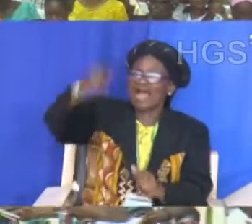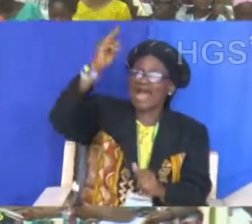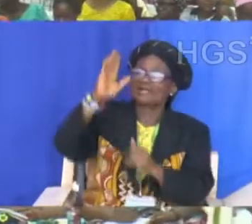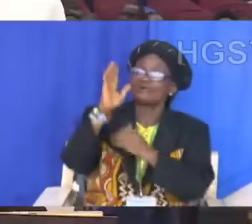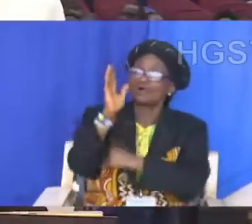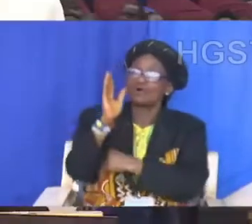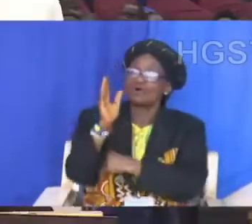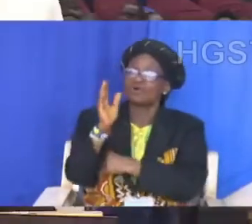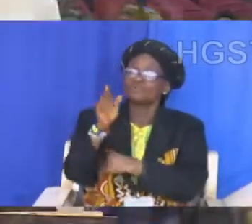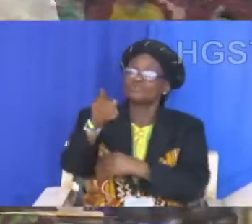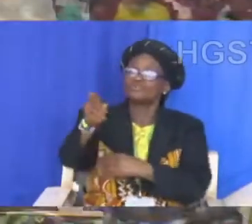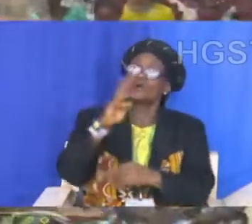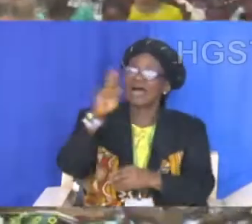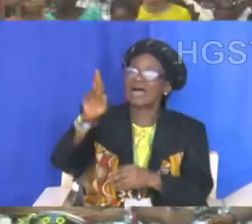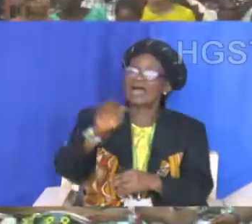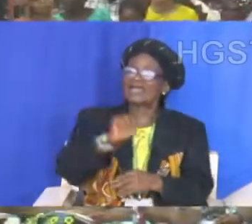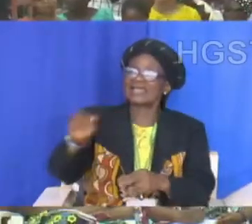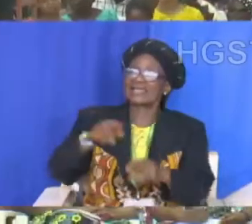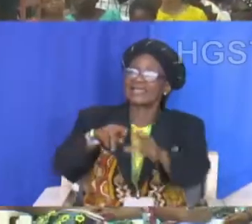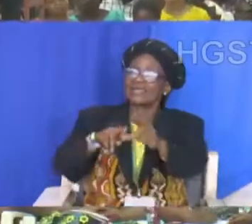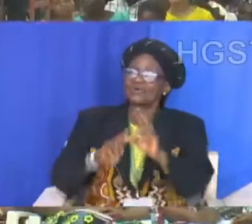You are royalty.